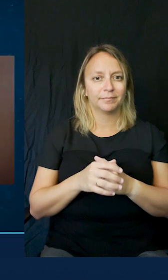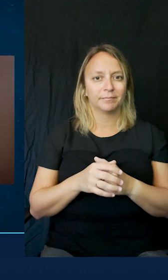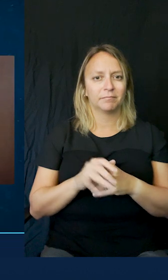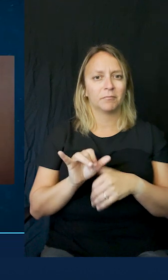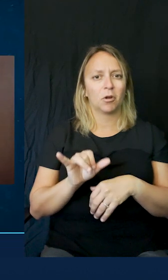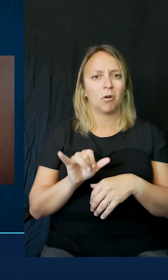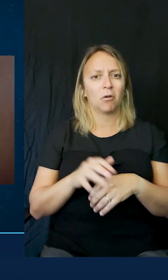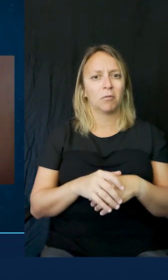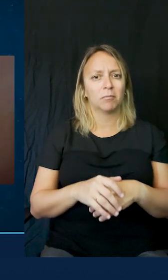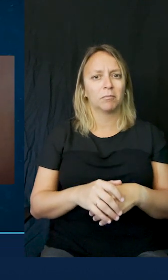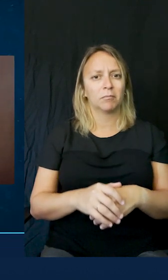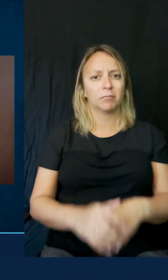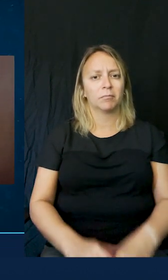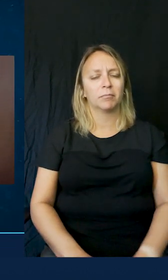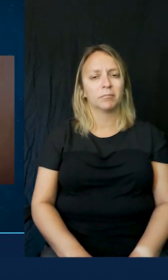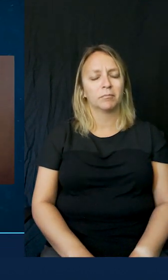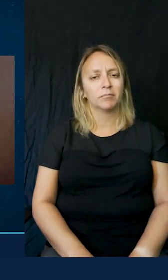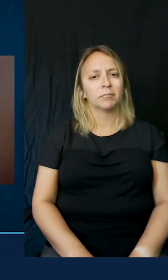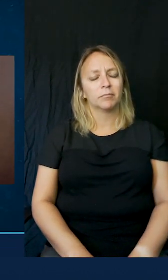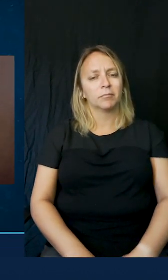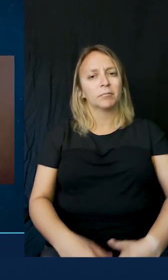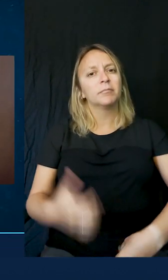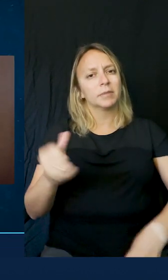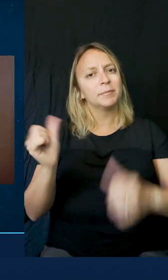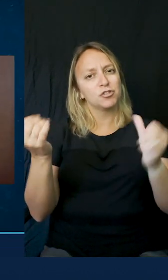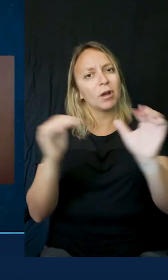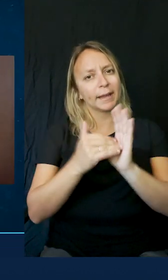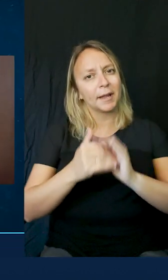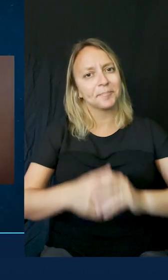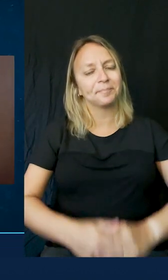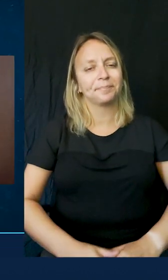Let's give it a go again.